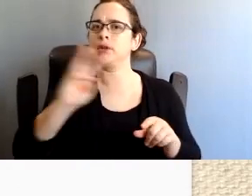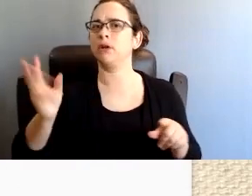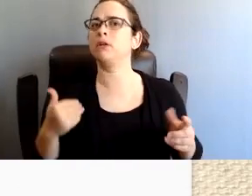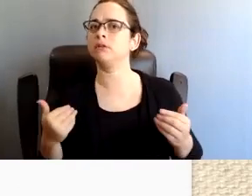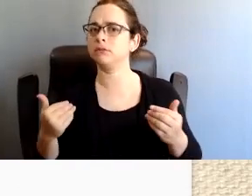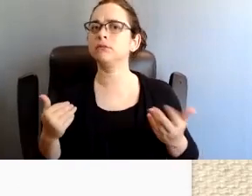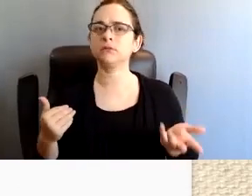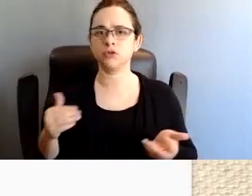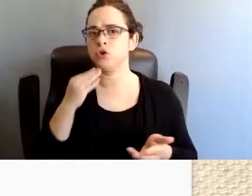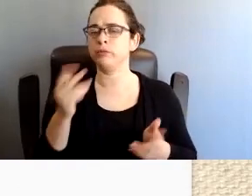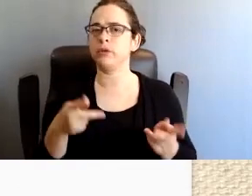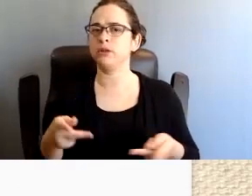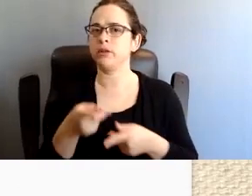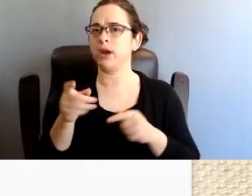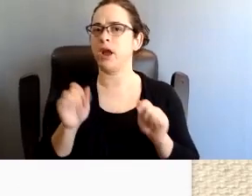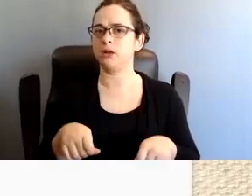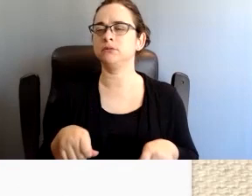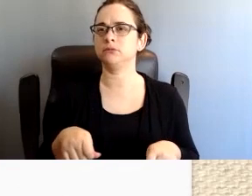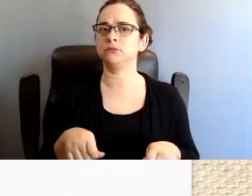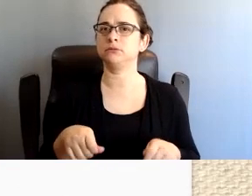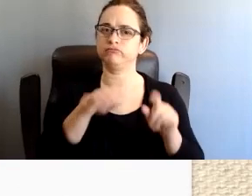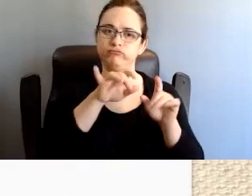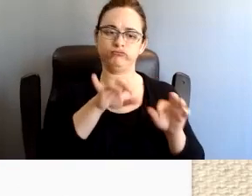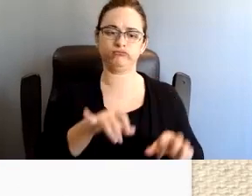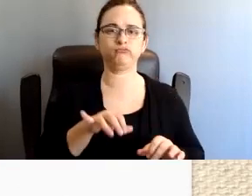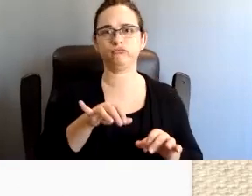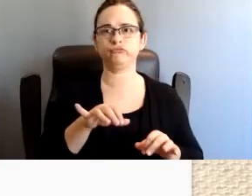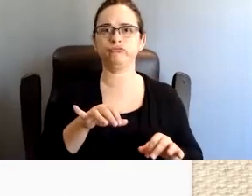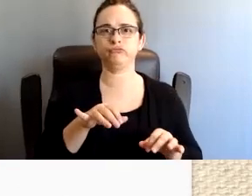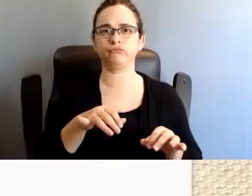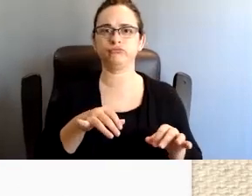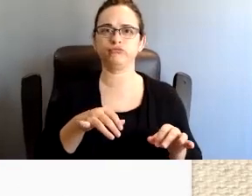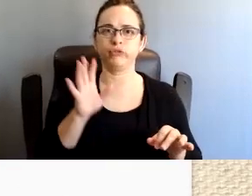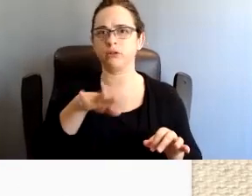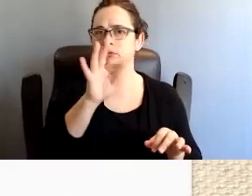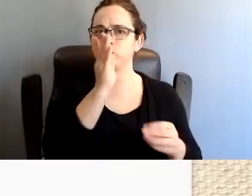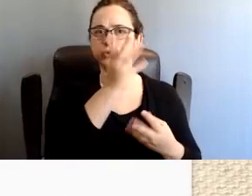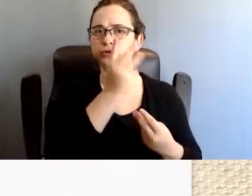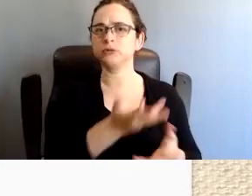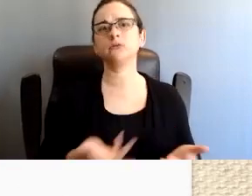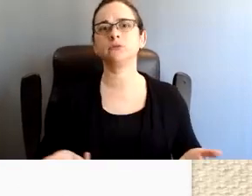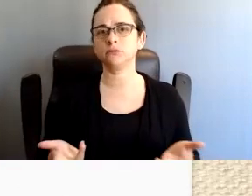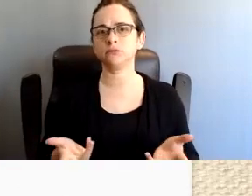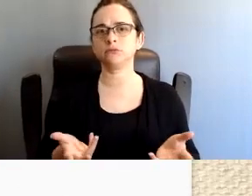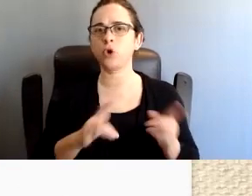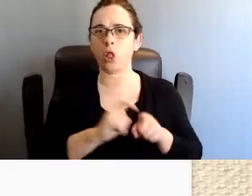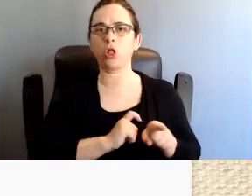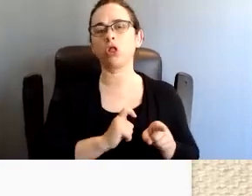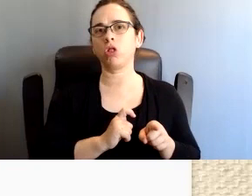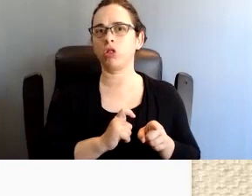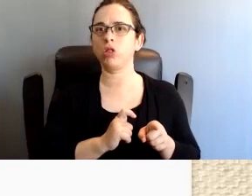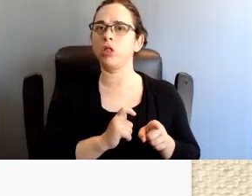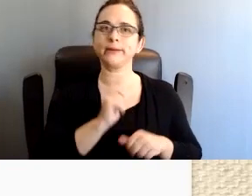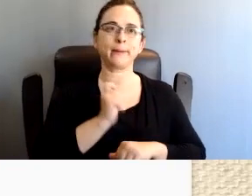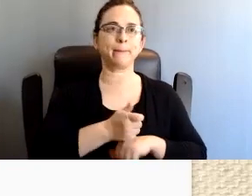right here. They can even pull out the phone and find out information and just give us a call and we can schedule an appointment or